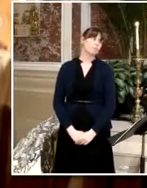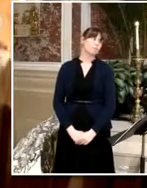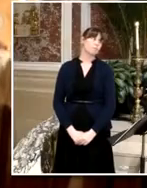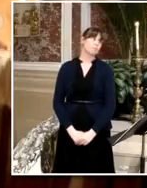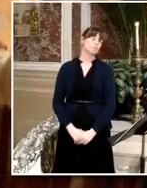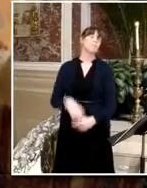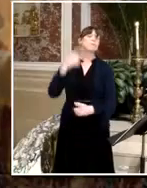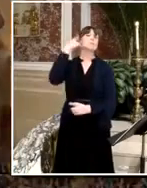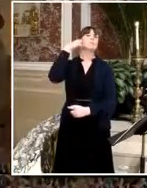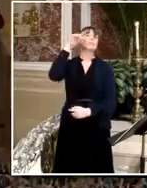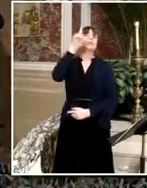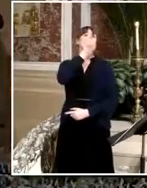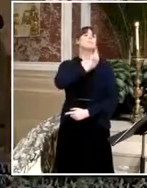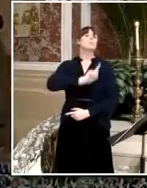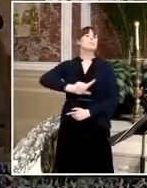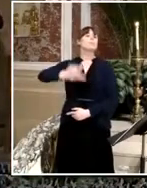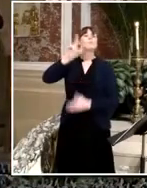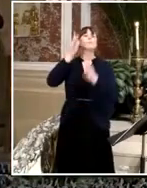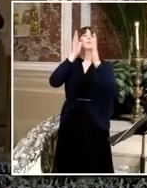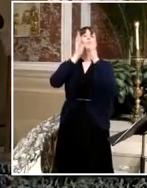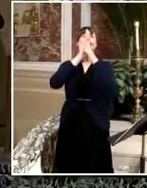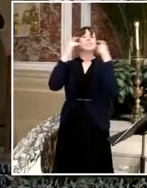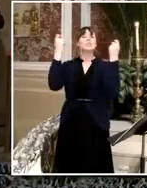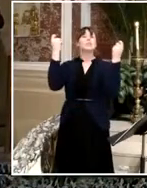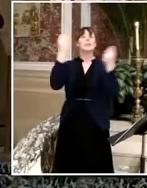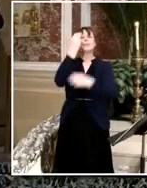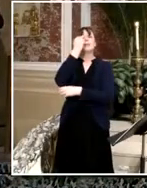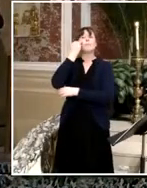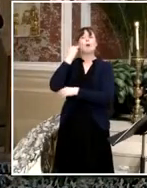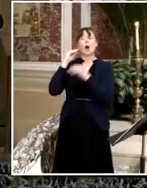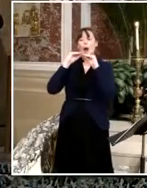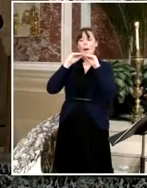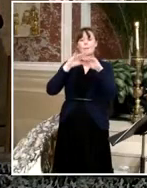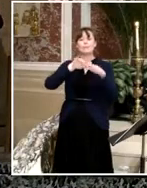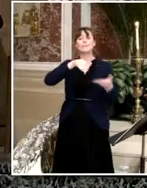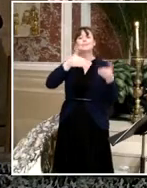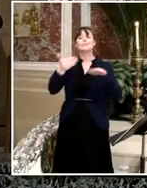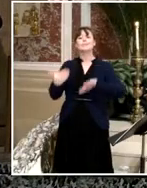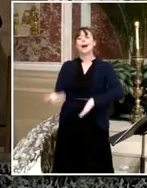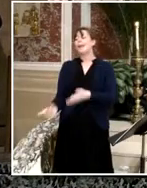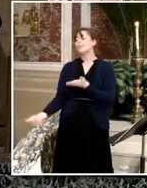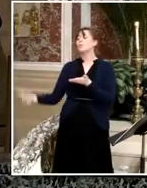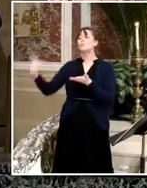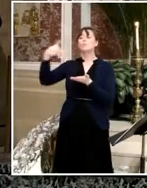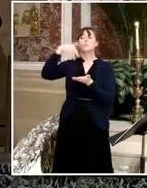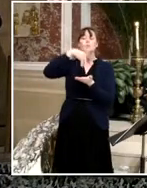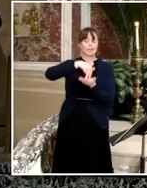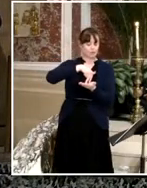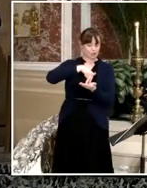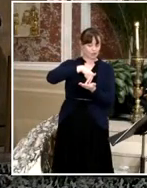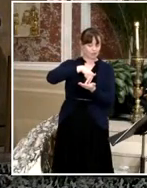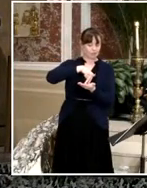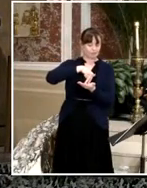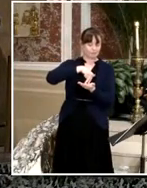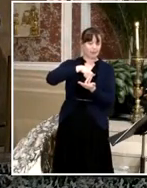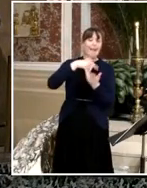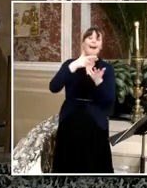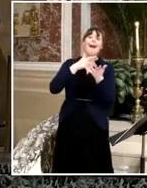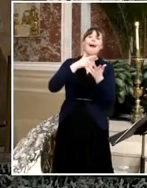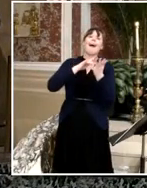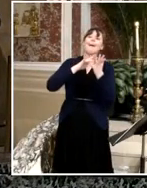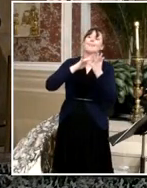Therefore, O Lord, as we celebrate the memorial of the Blessed Passion, the resurrection from the dead, and the